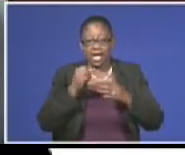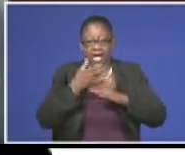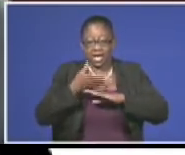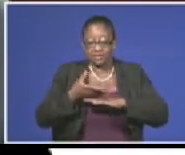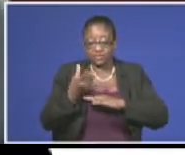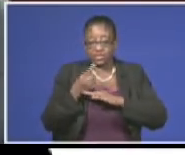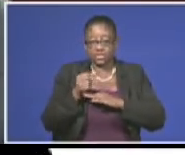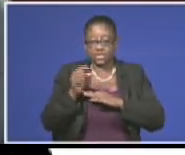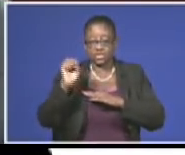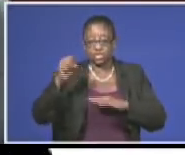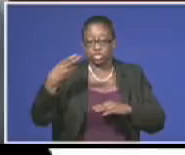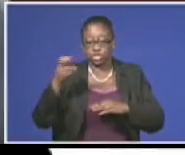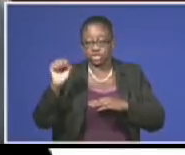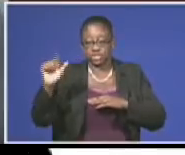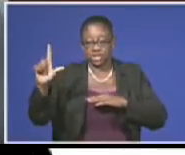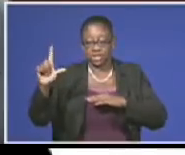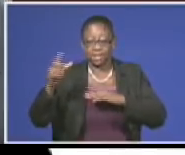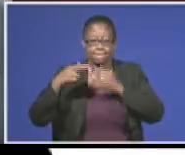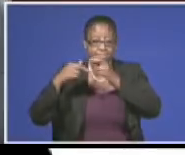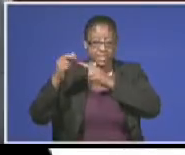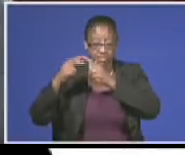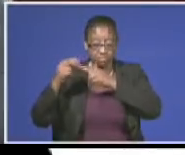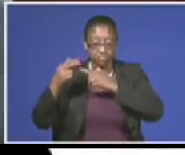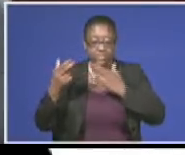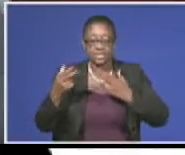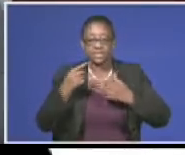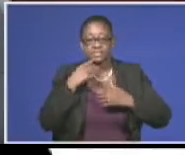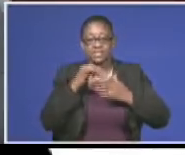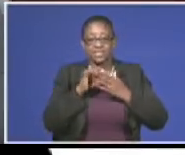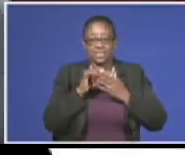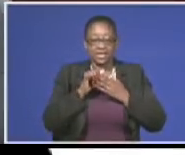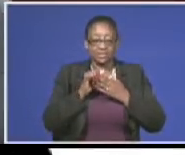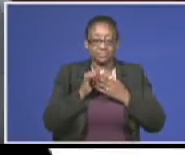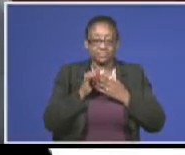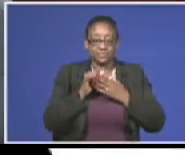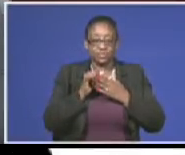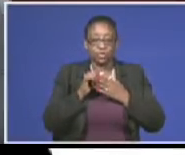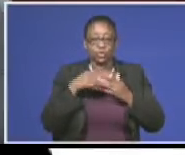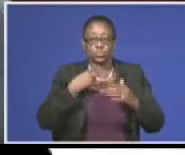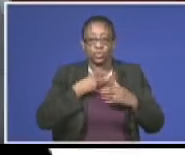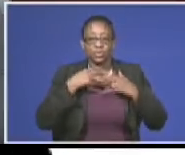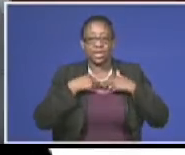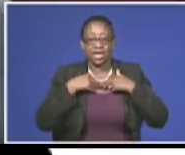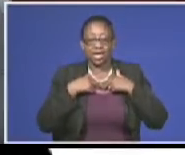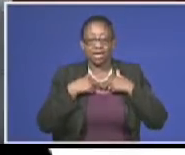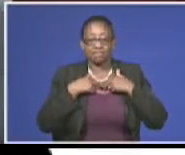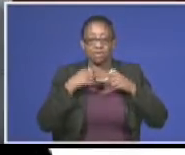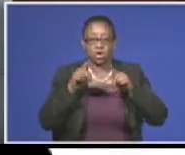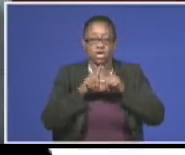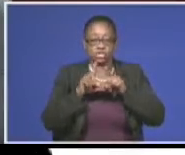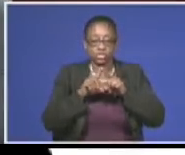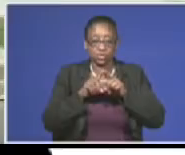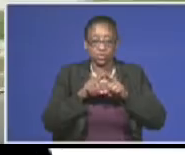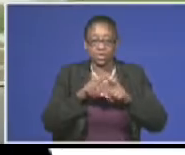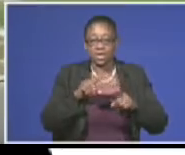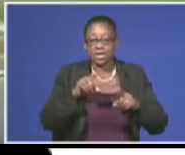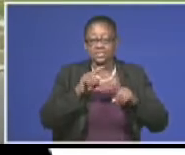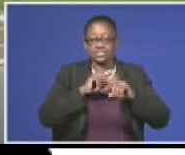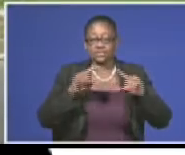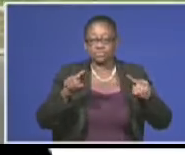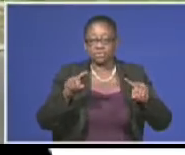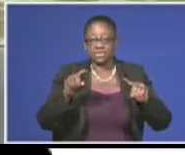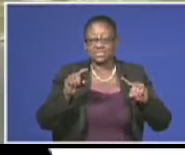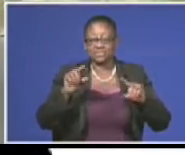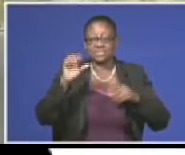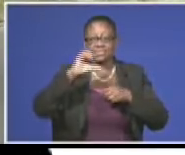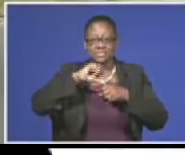the Shell plant is built, then they'll also be capable of burning LNG. B.P.L